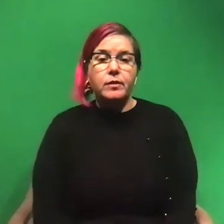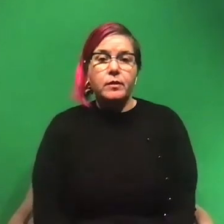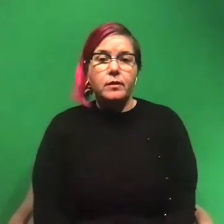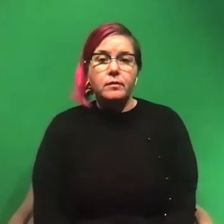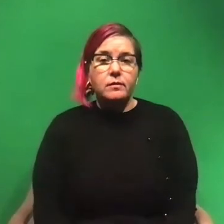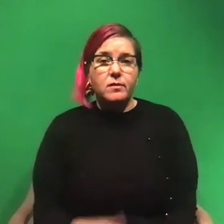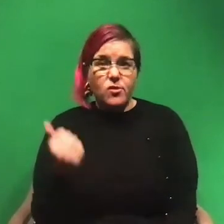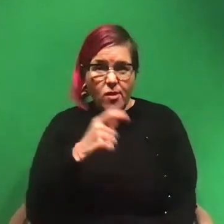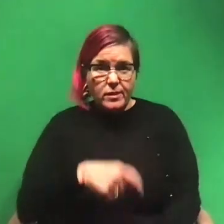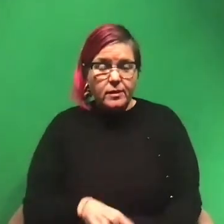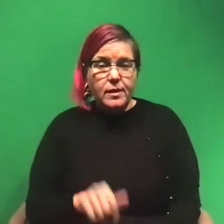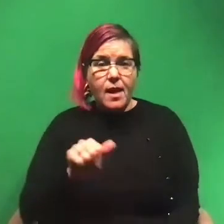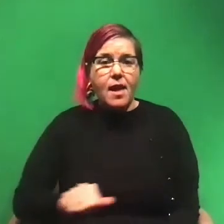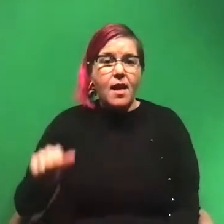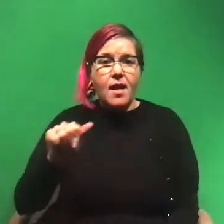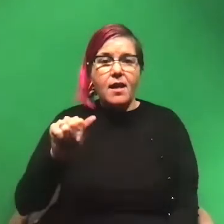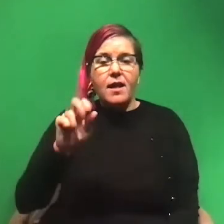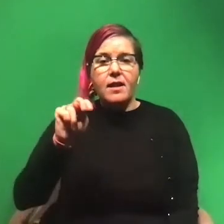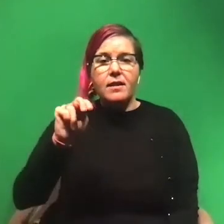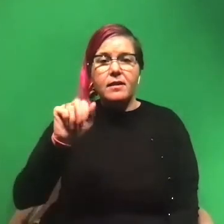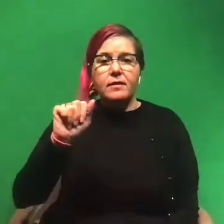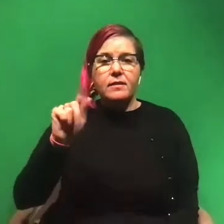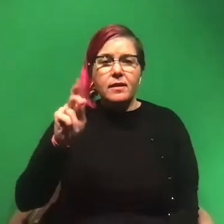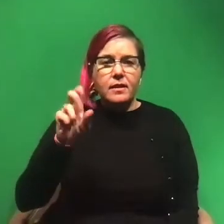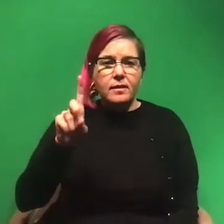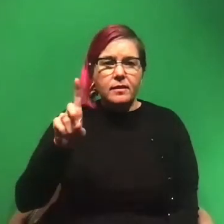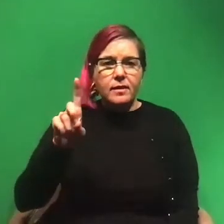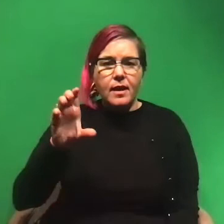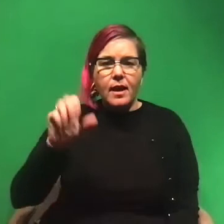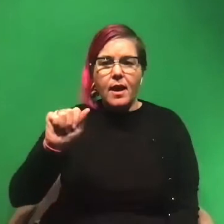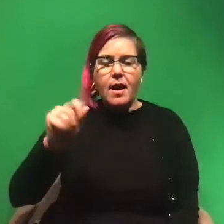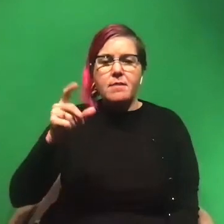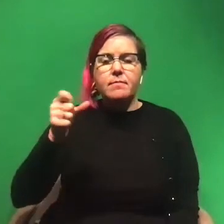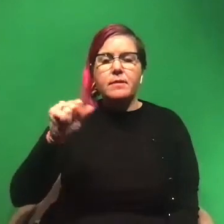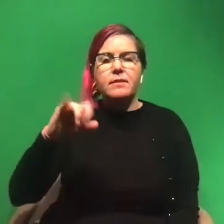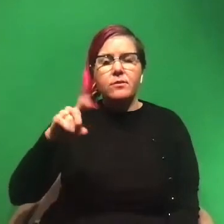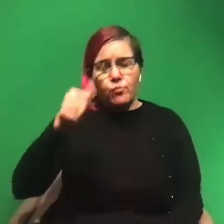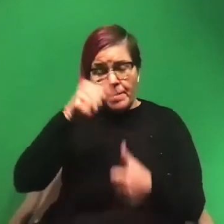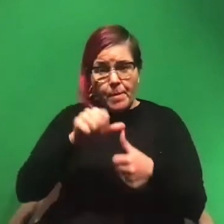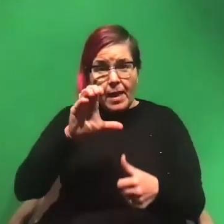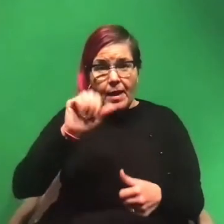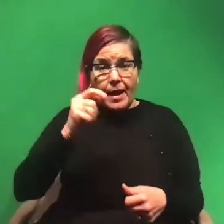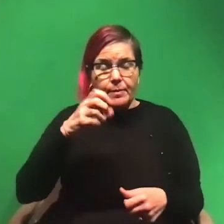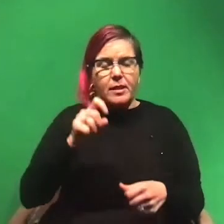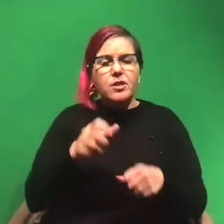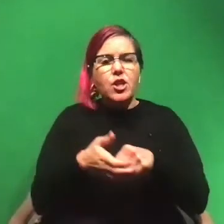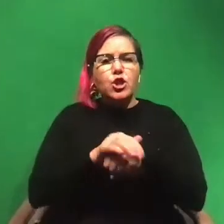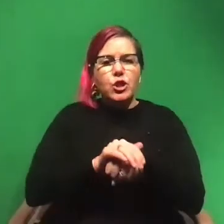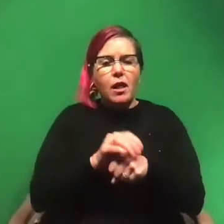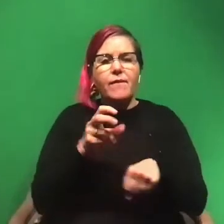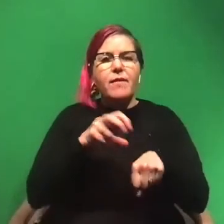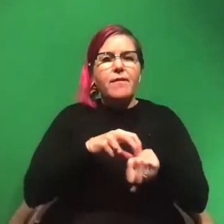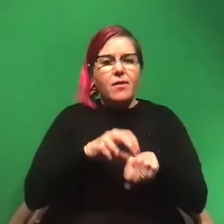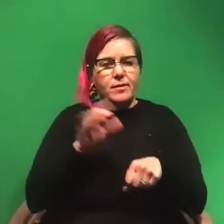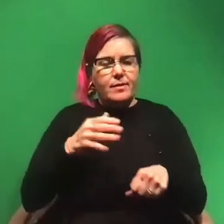time at naked capsid, and capsid, remember, is a shell of the virus, so that is why my name is like that.